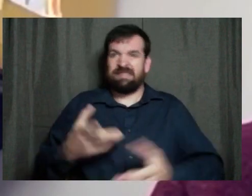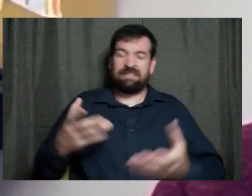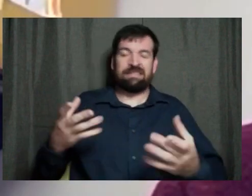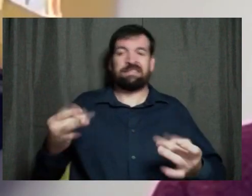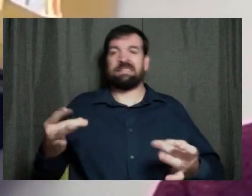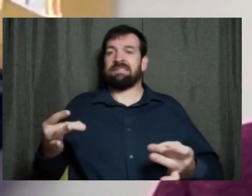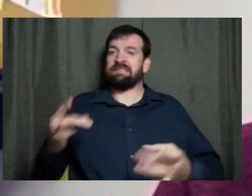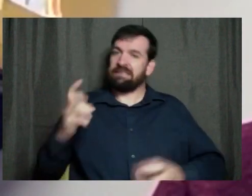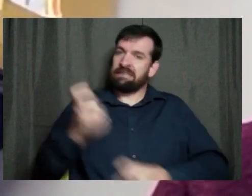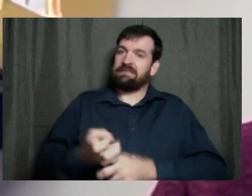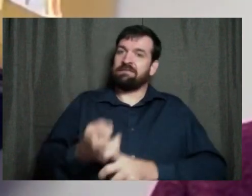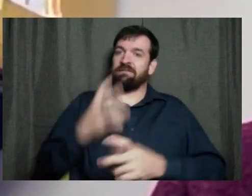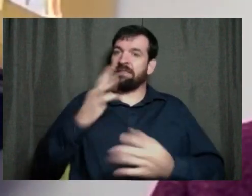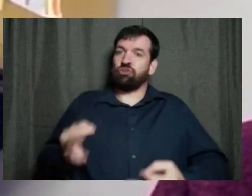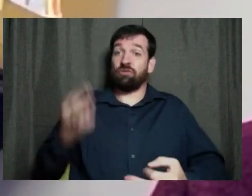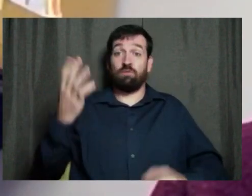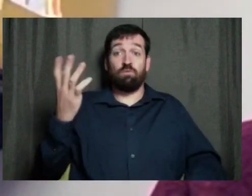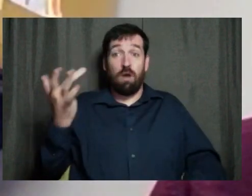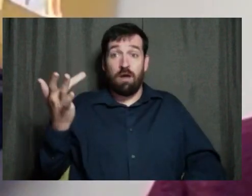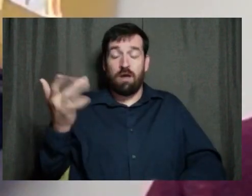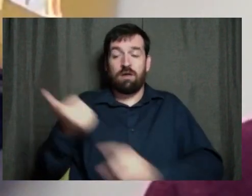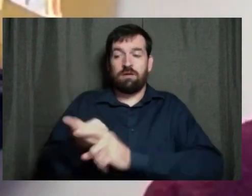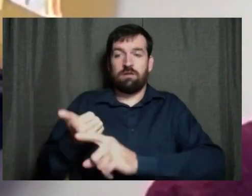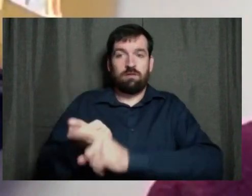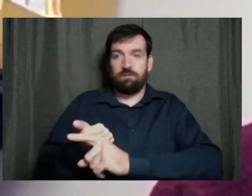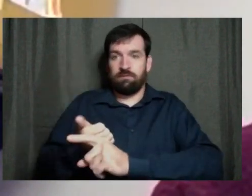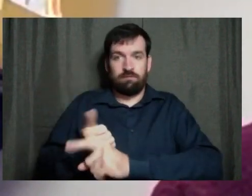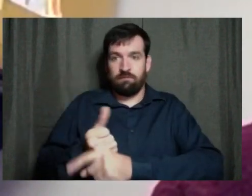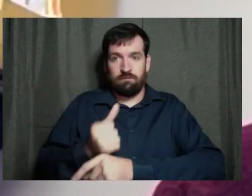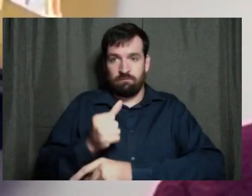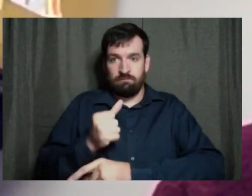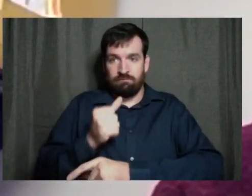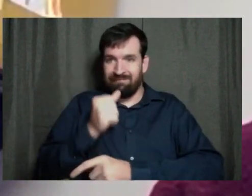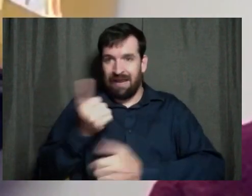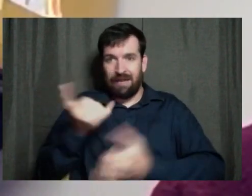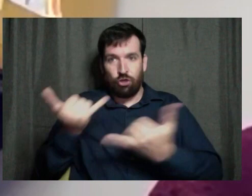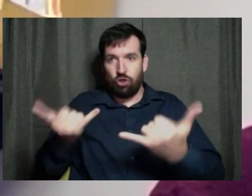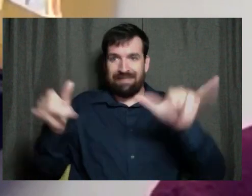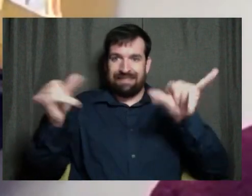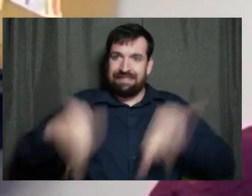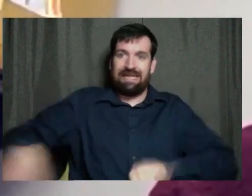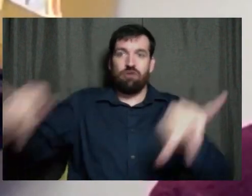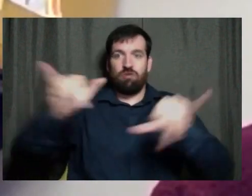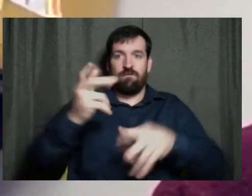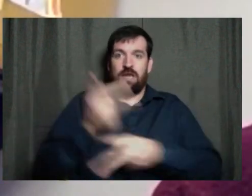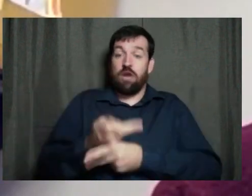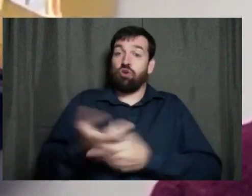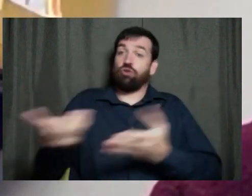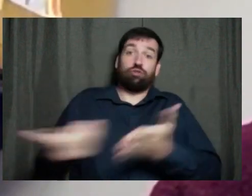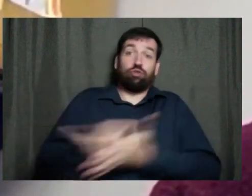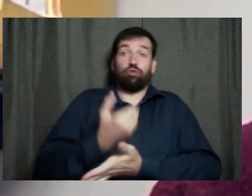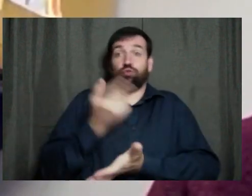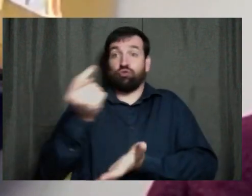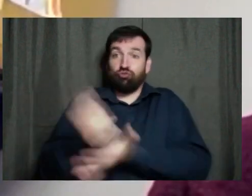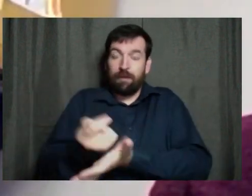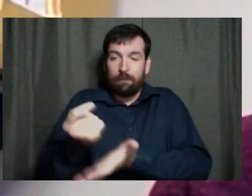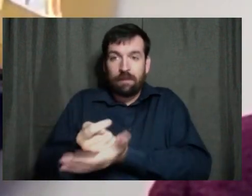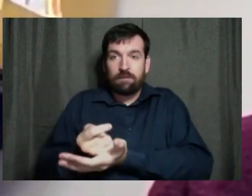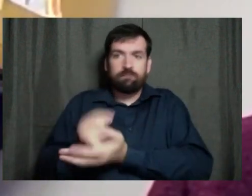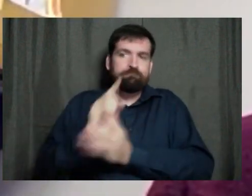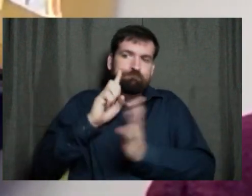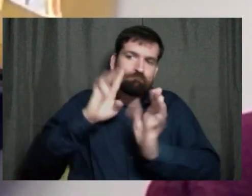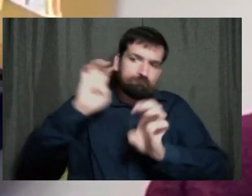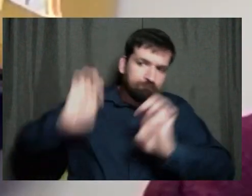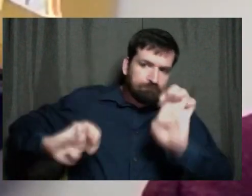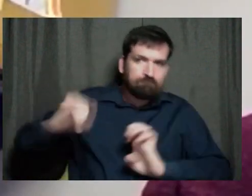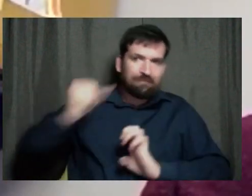me since the trial is not currently the standard of care. It's a new therapy regimen that's being evaluated to see if it will